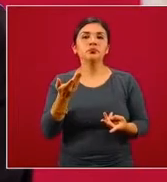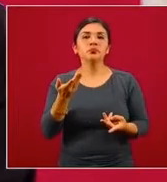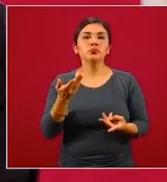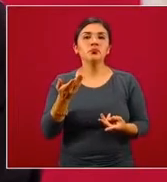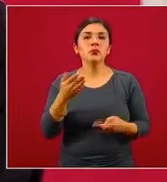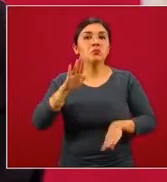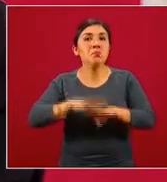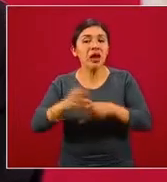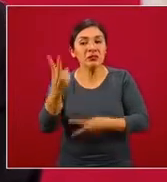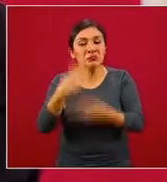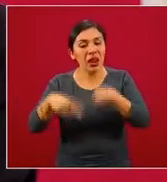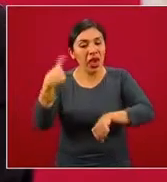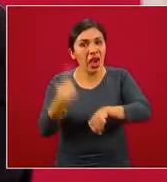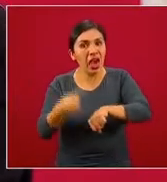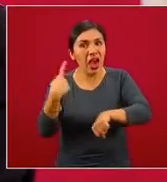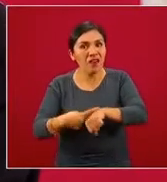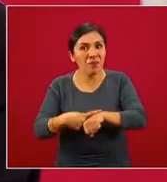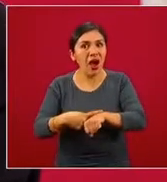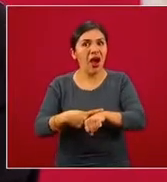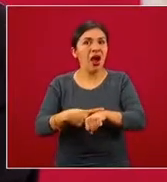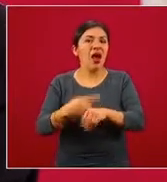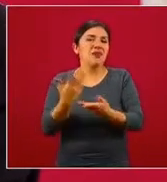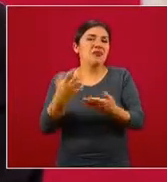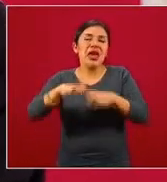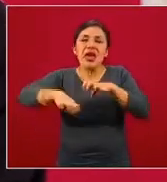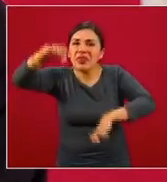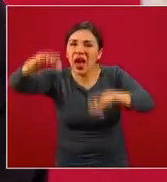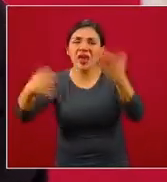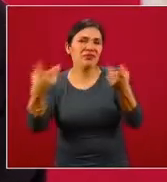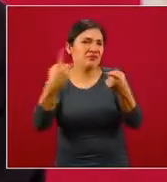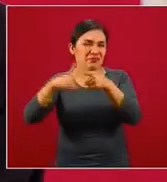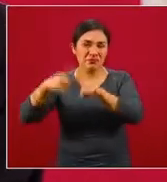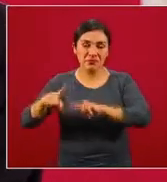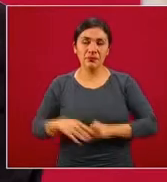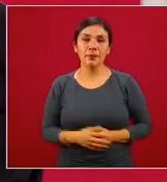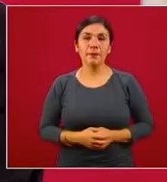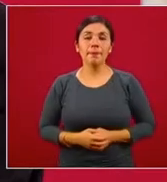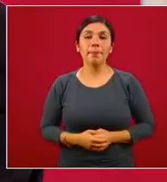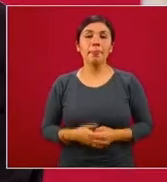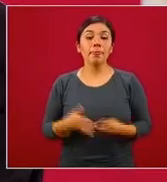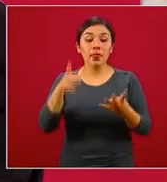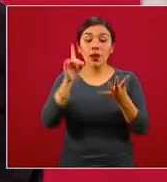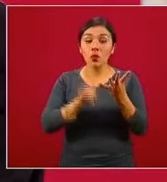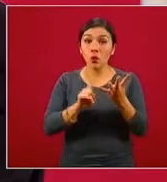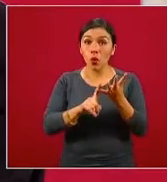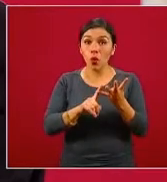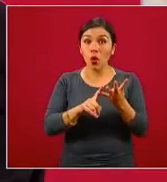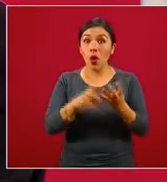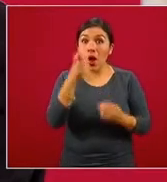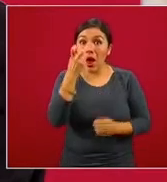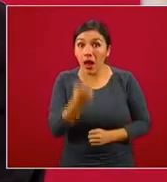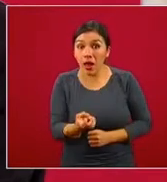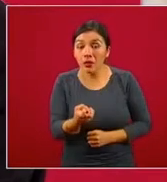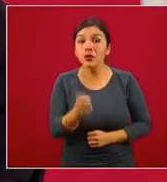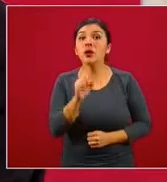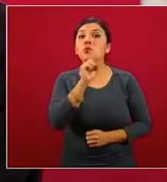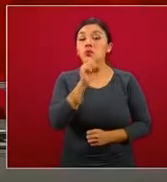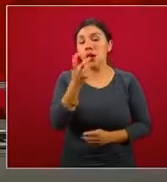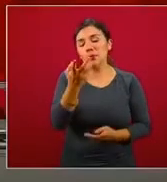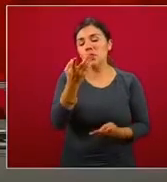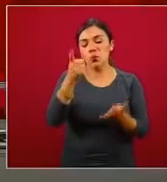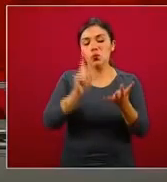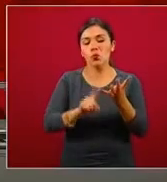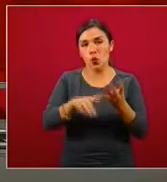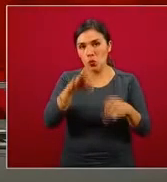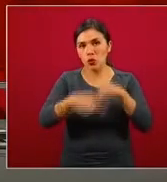CONACYT. And a big thank you to all of them and to the General Director of CONACYT.